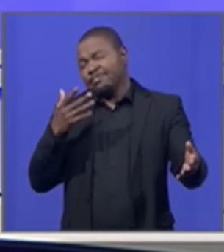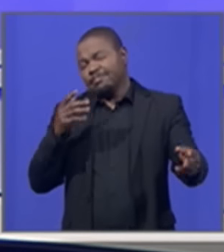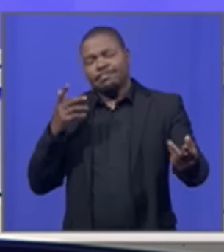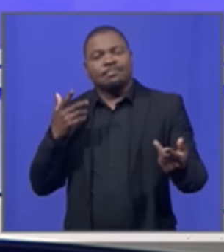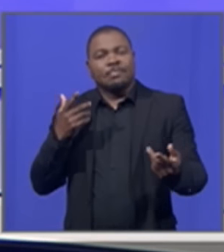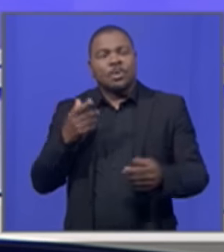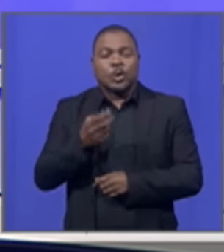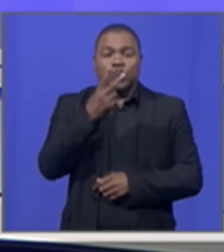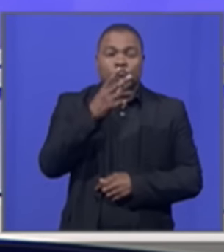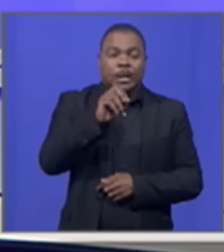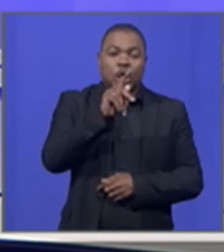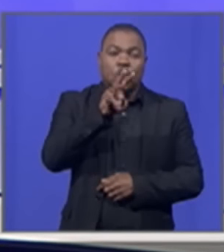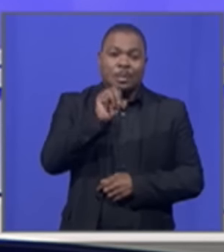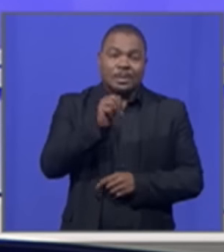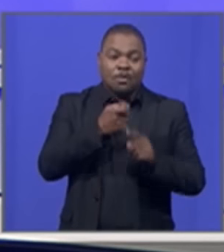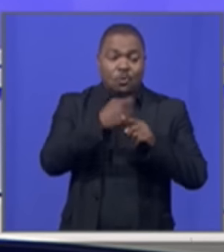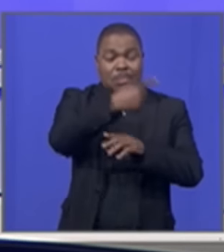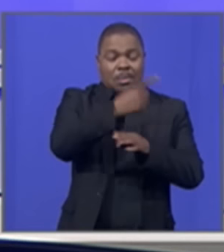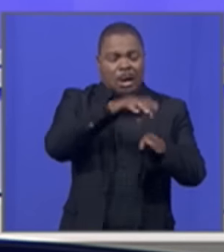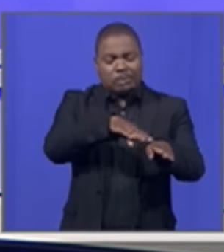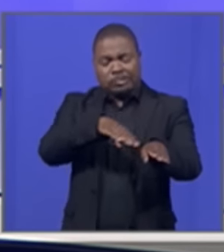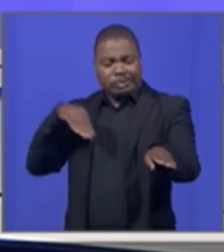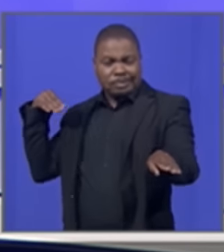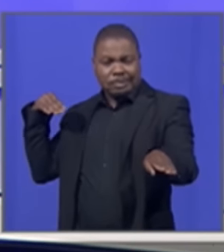dikilomitara tše 20 go tloga mollwaneng.